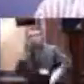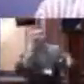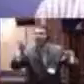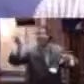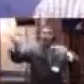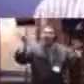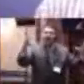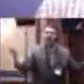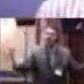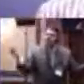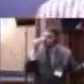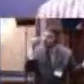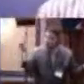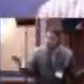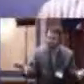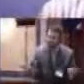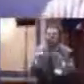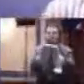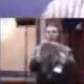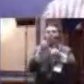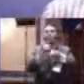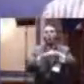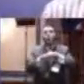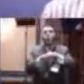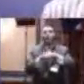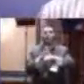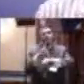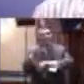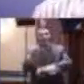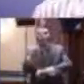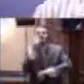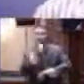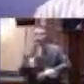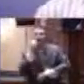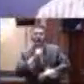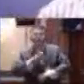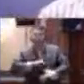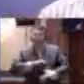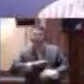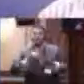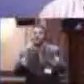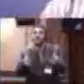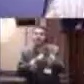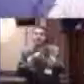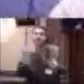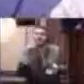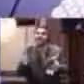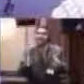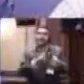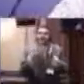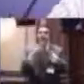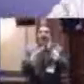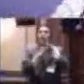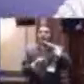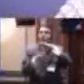takes time, but it should start by constitutional amendments or changes in the constitution.